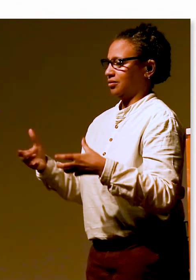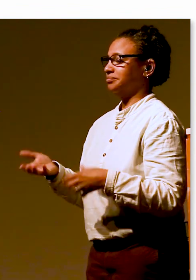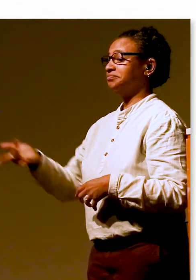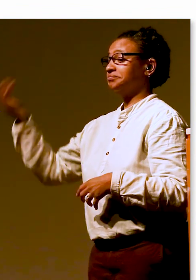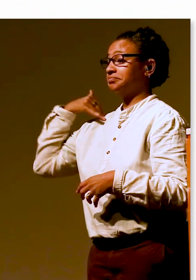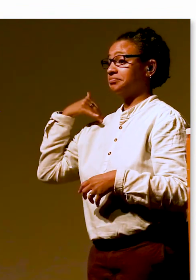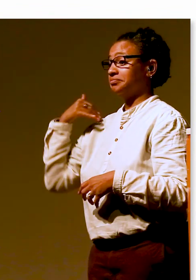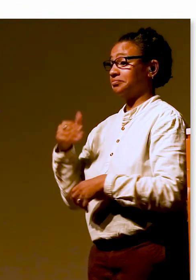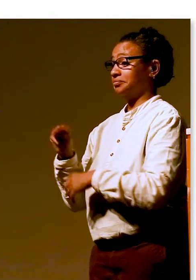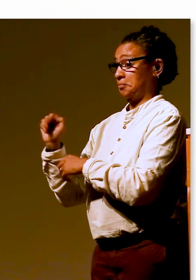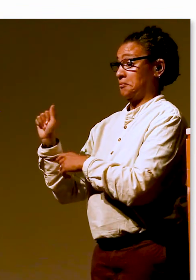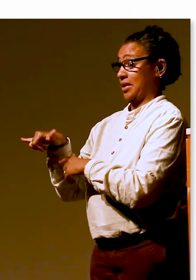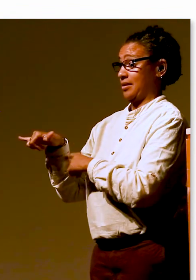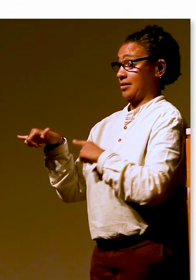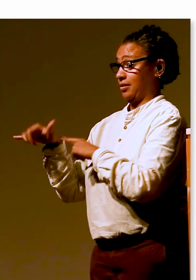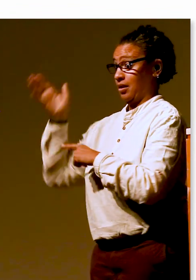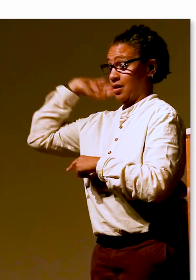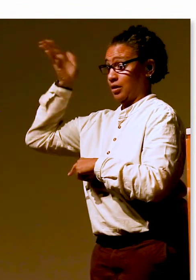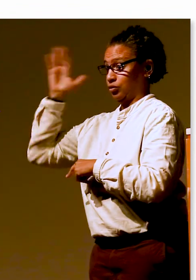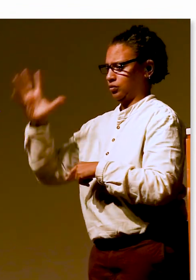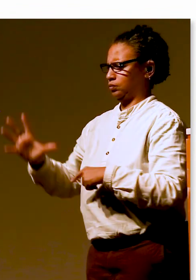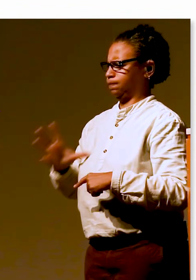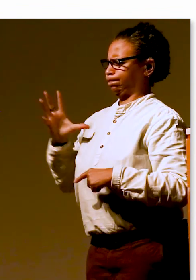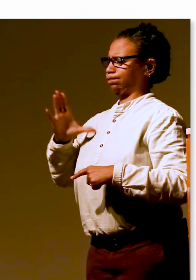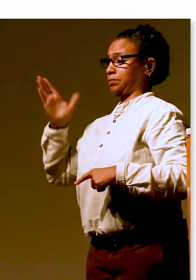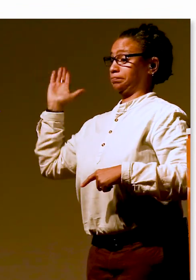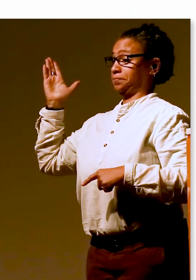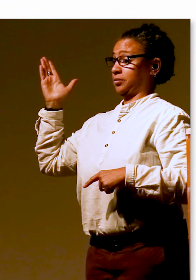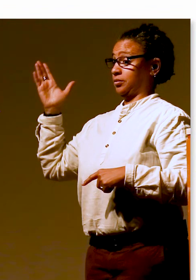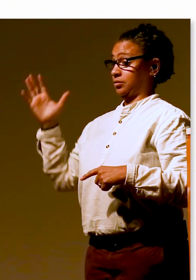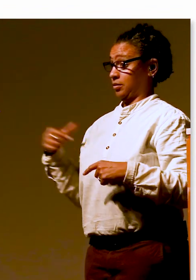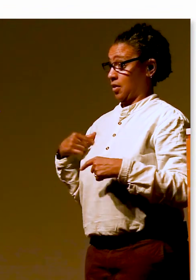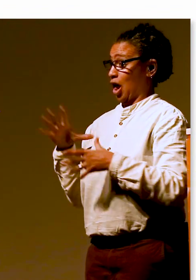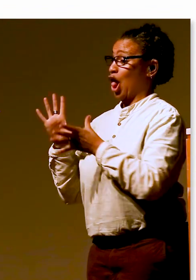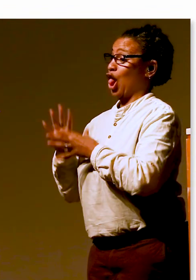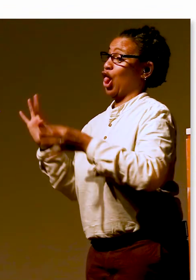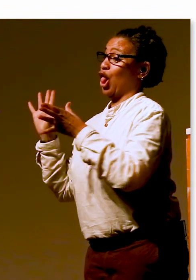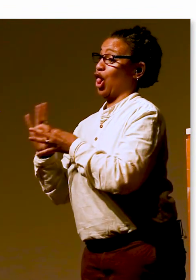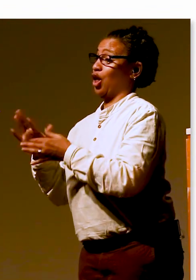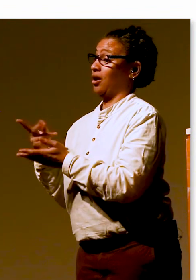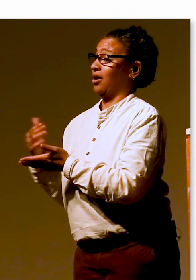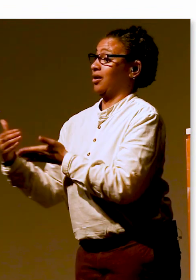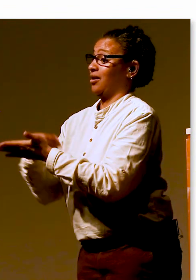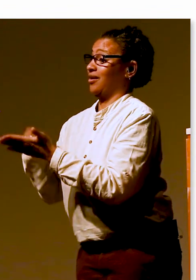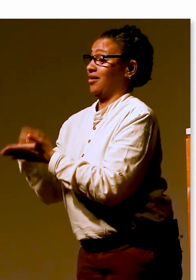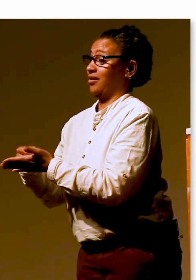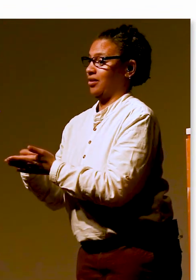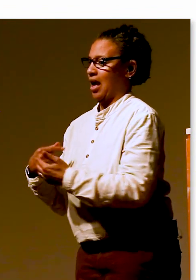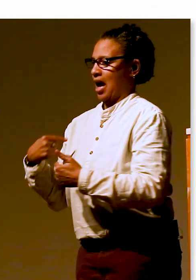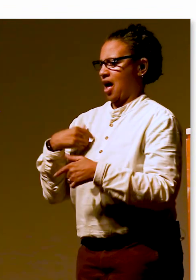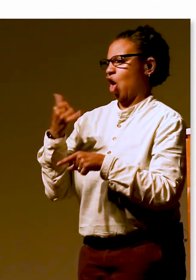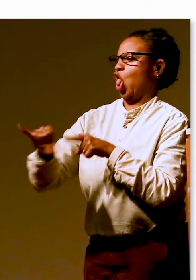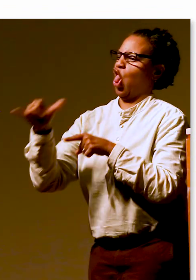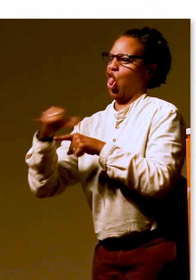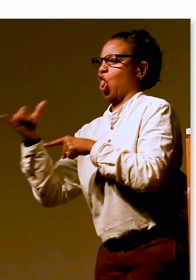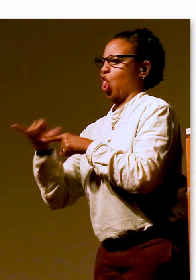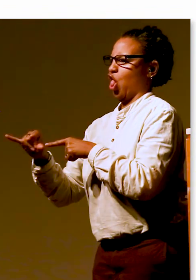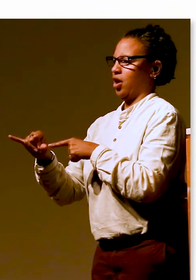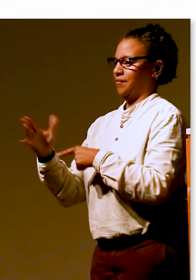my salary at this like huge museum conference. And my dad was there, and he was so mortified because I dropped like 15 F-bombs, but I was so